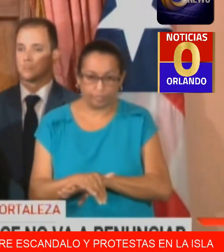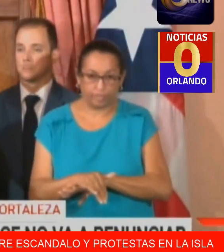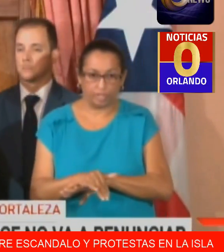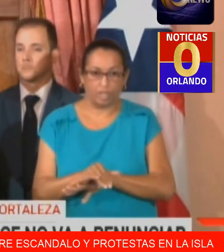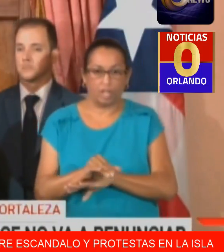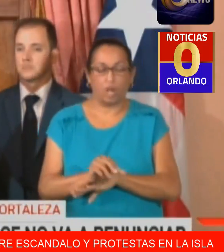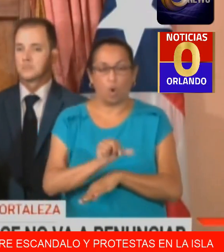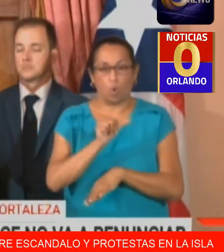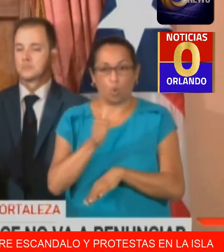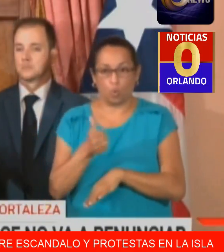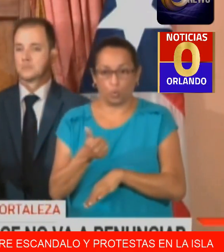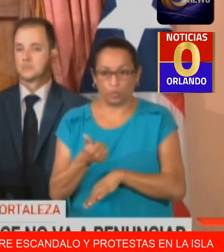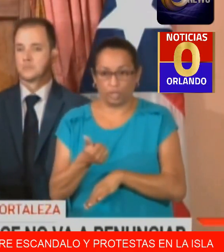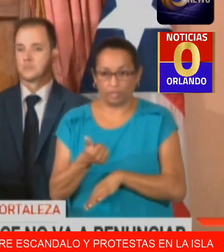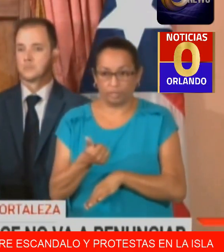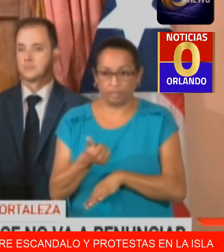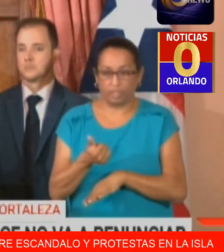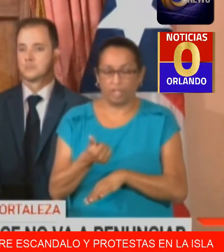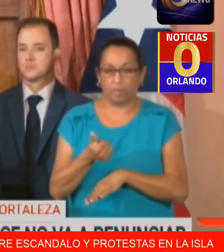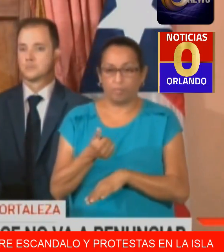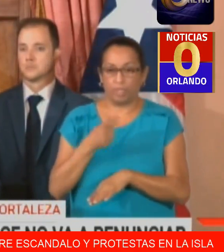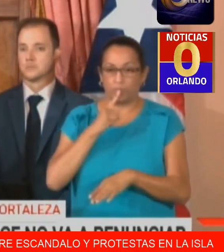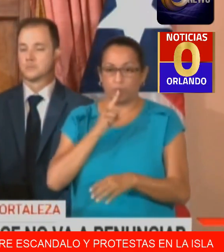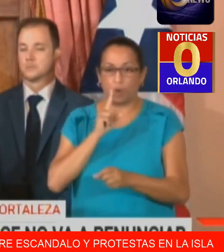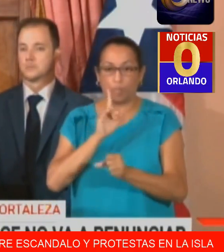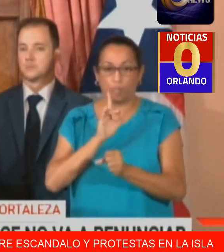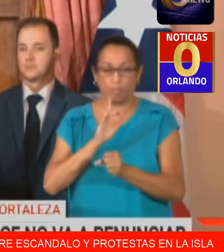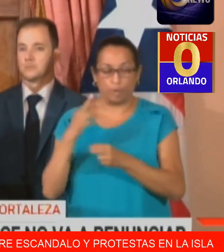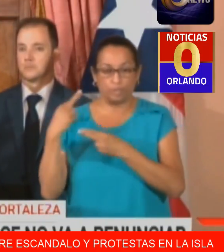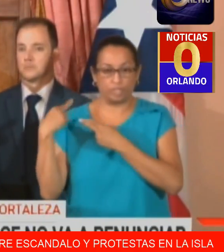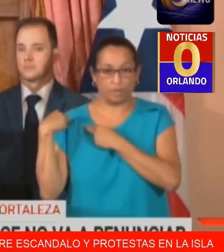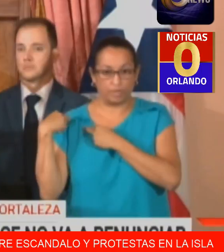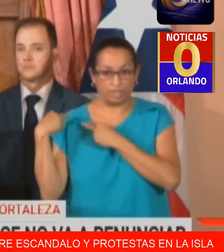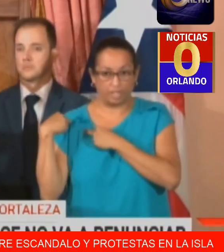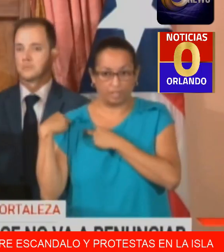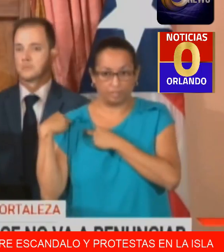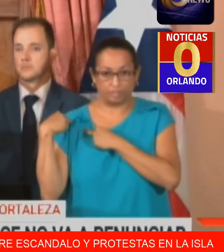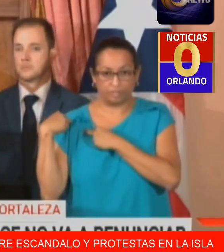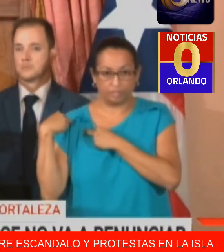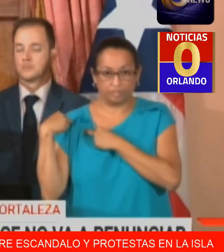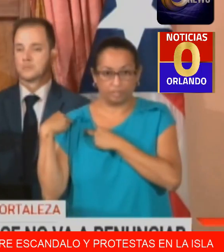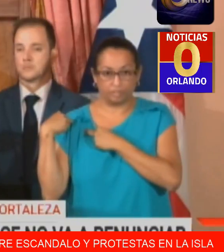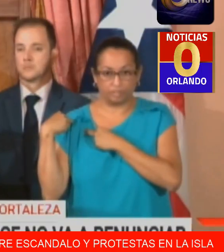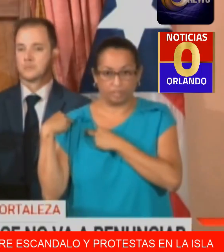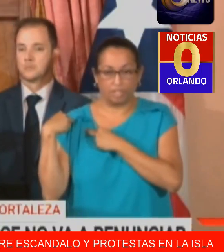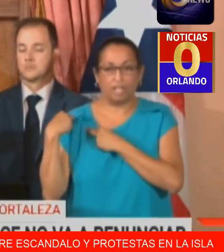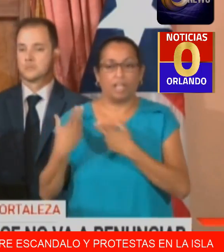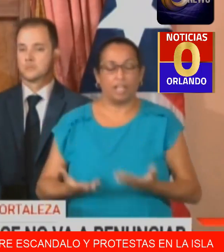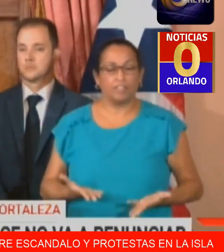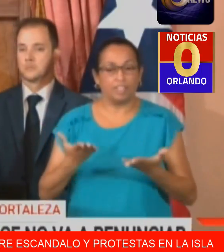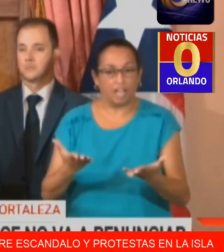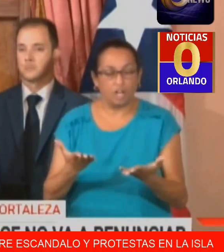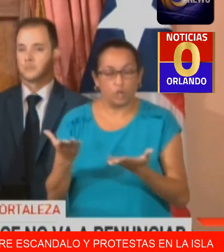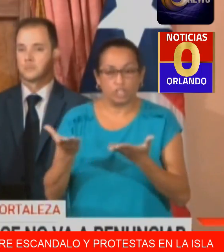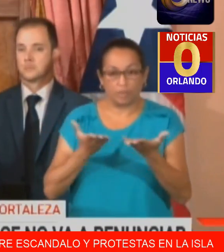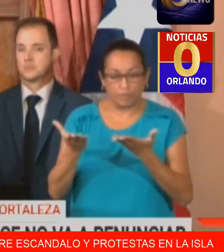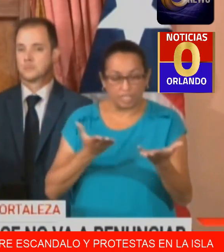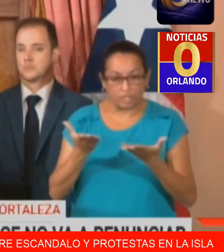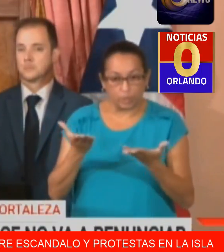on another note, my commitment is to keep on working and to make sure that services and